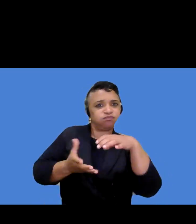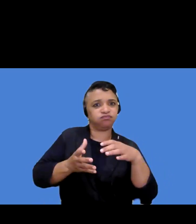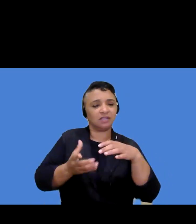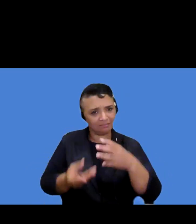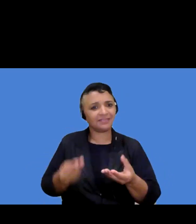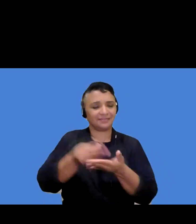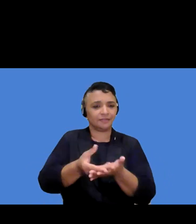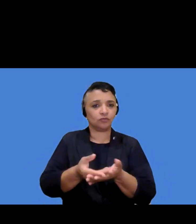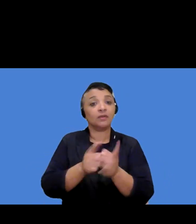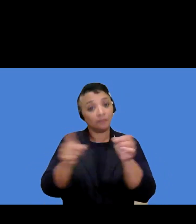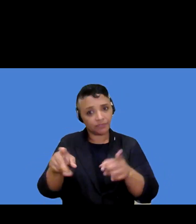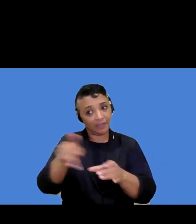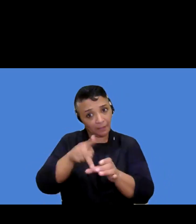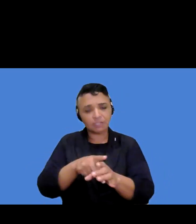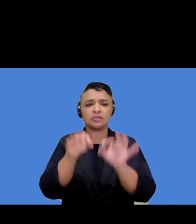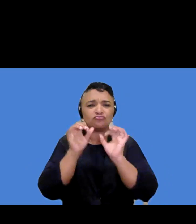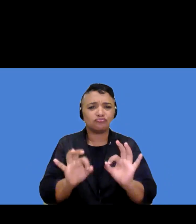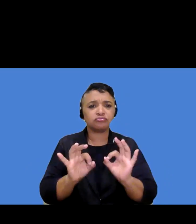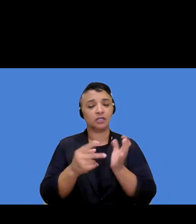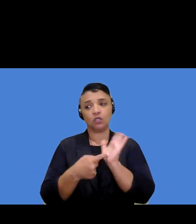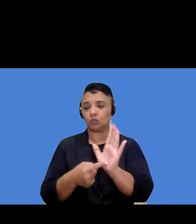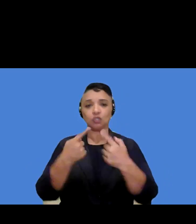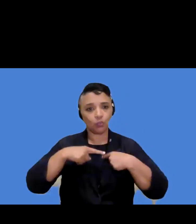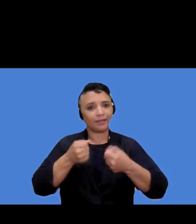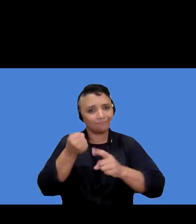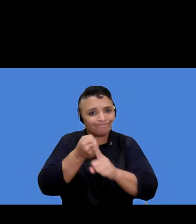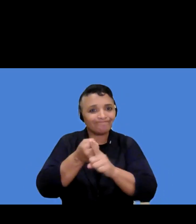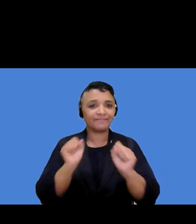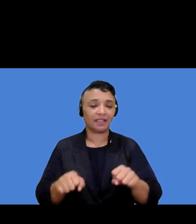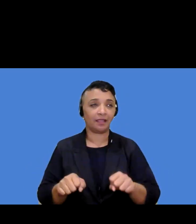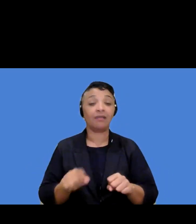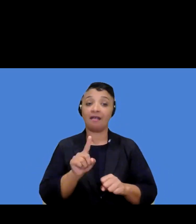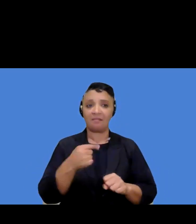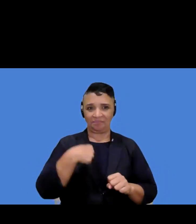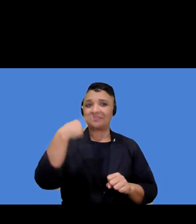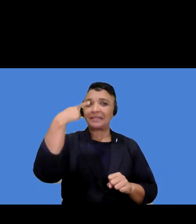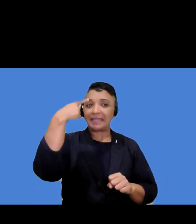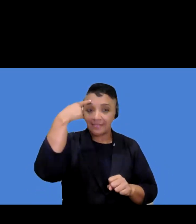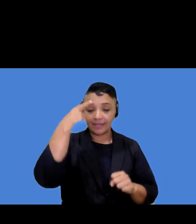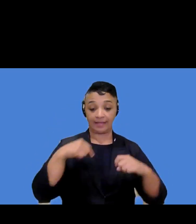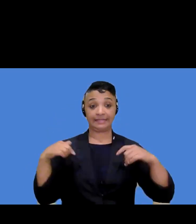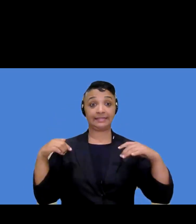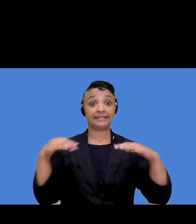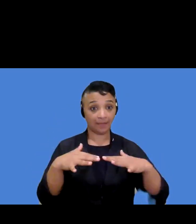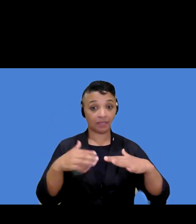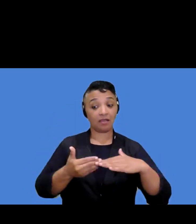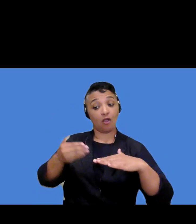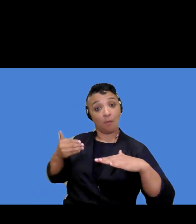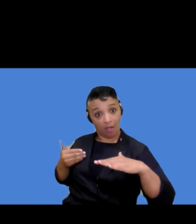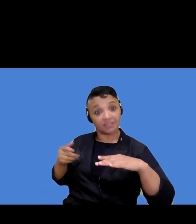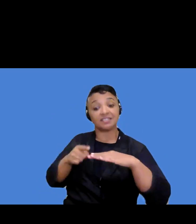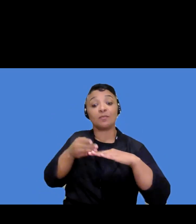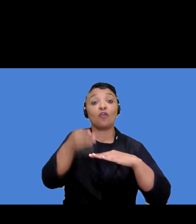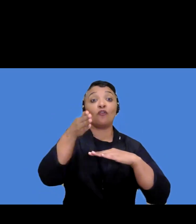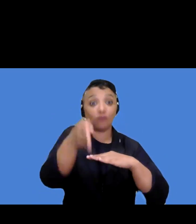and meaningful participation in setting these priorities. I think the summit in the past and the summit in the future